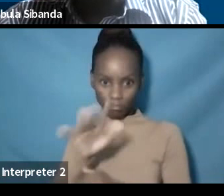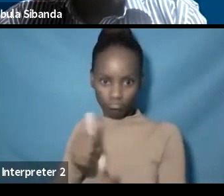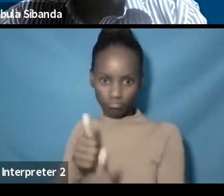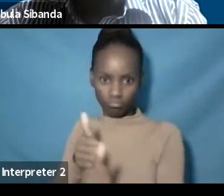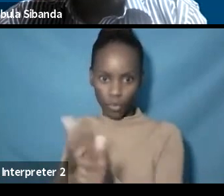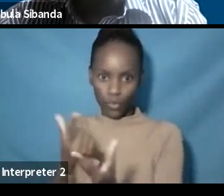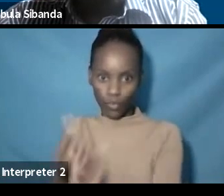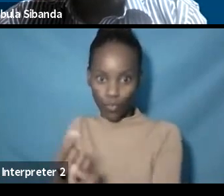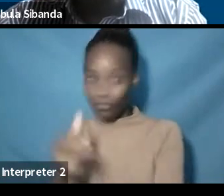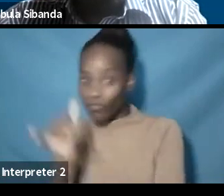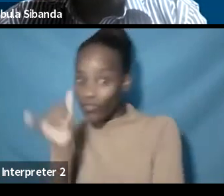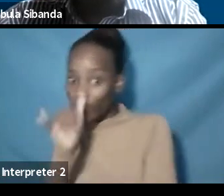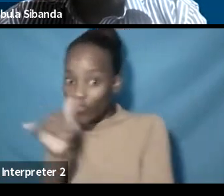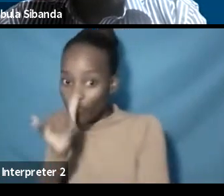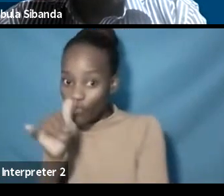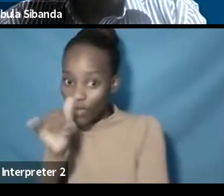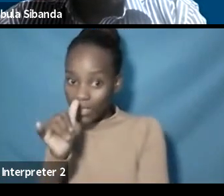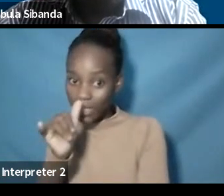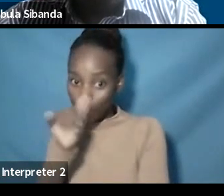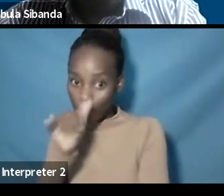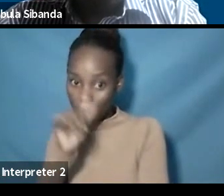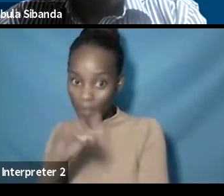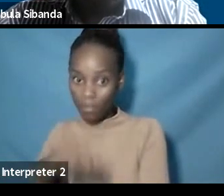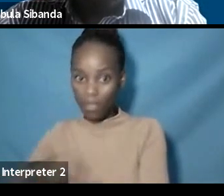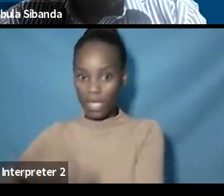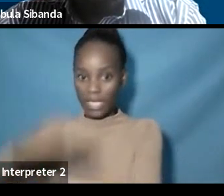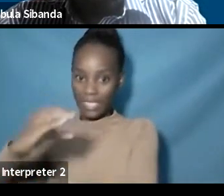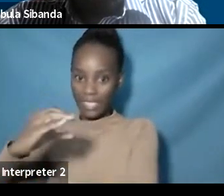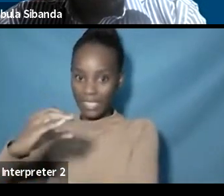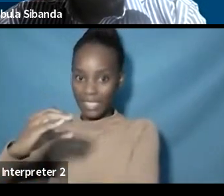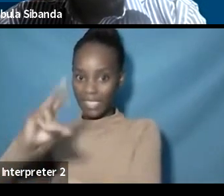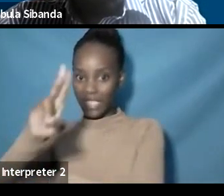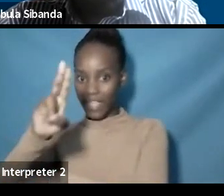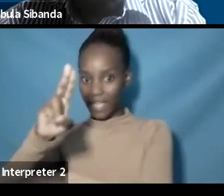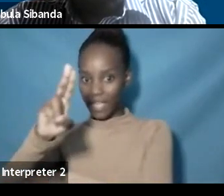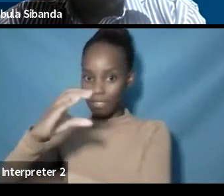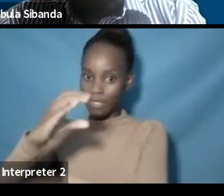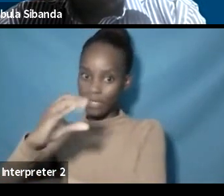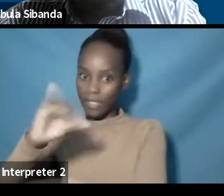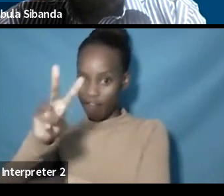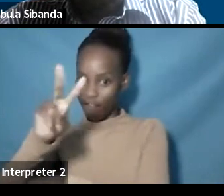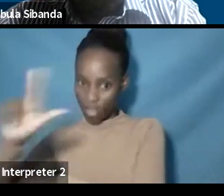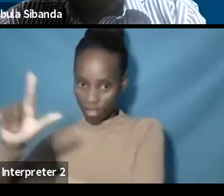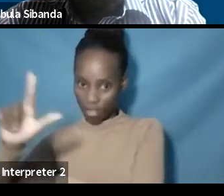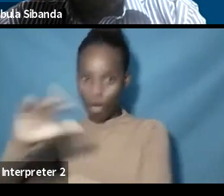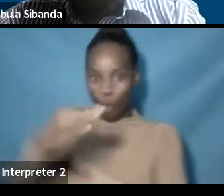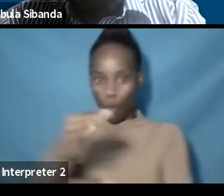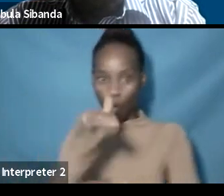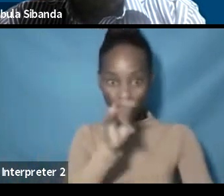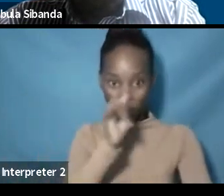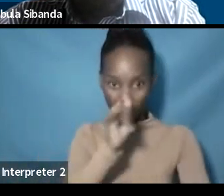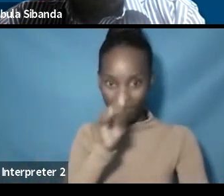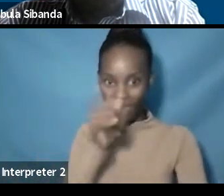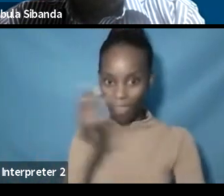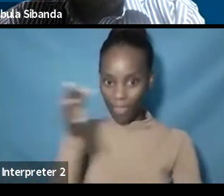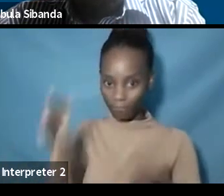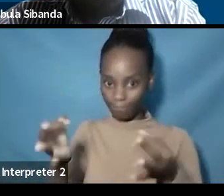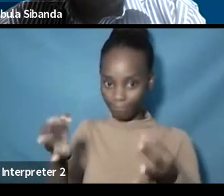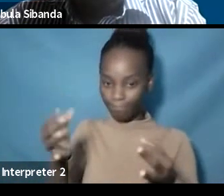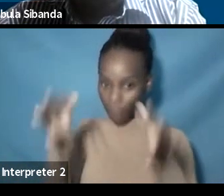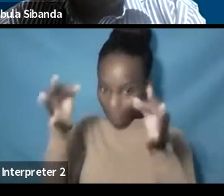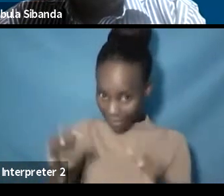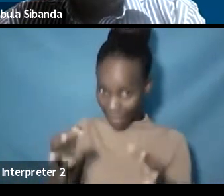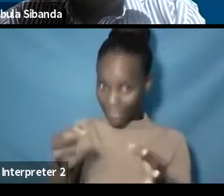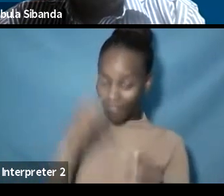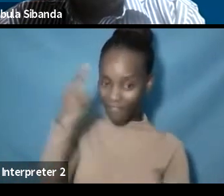to be a civil, the case will be finalized within those frontline staff. But where we picked up an element